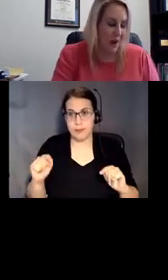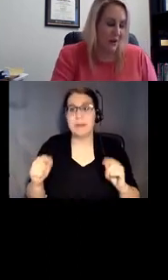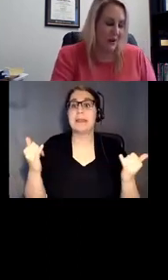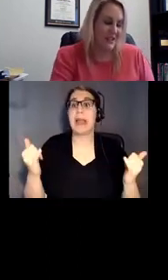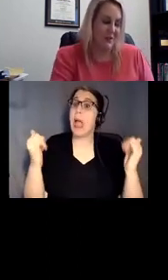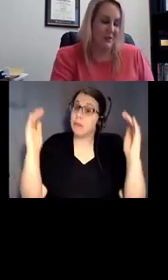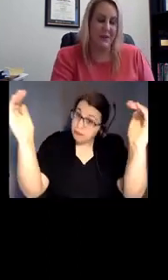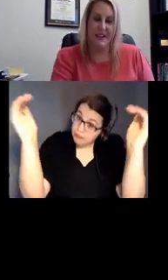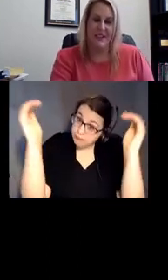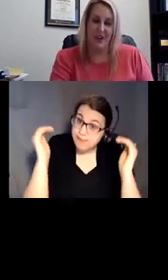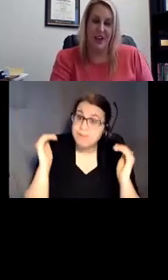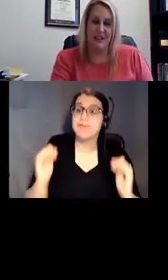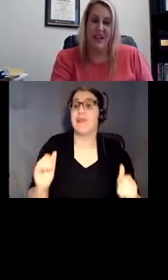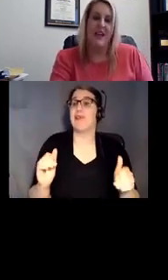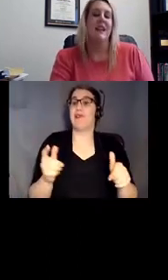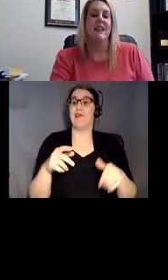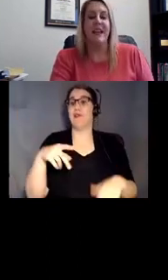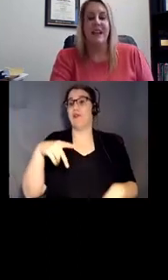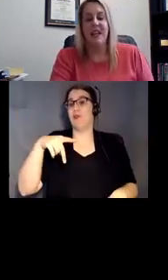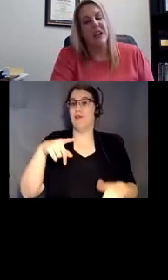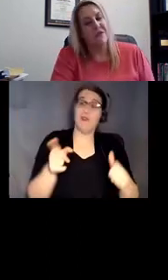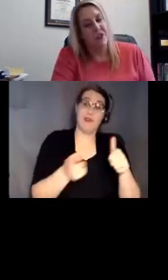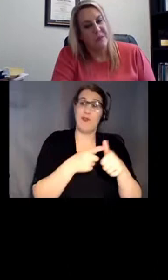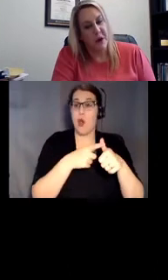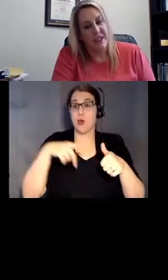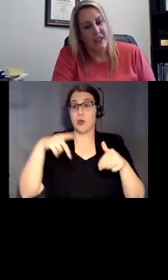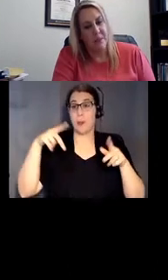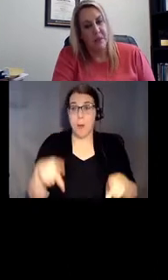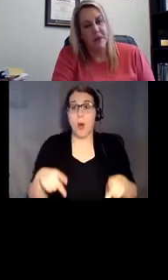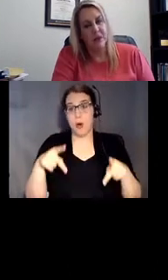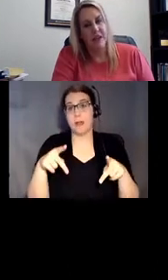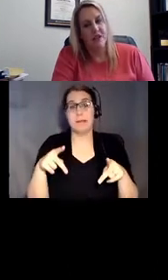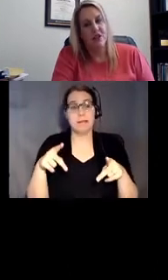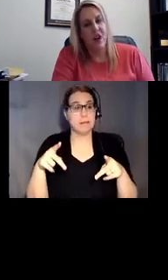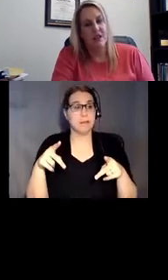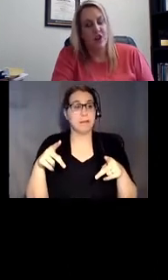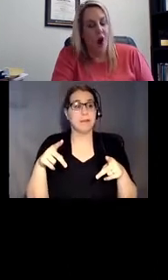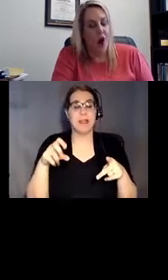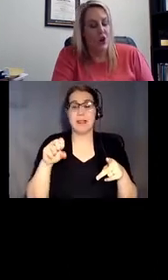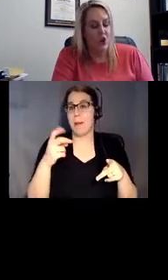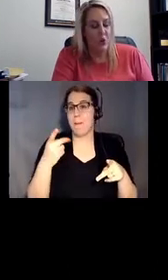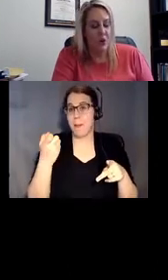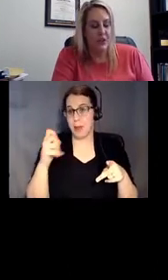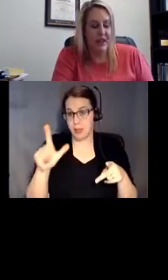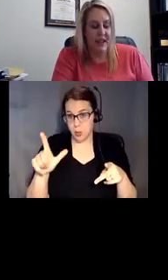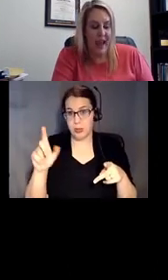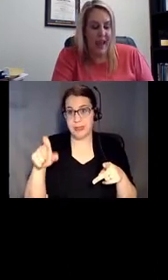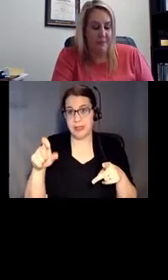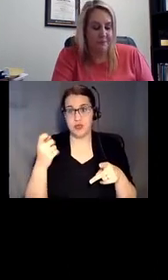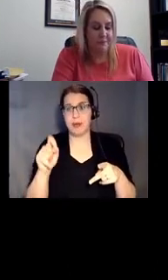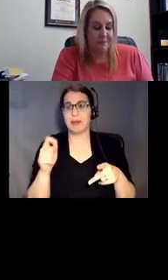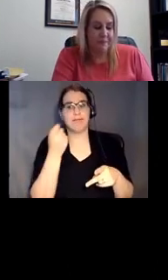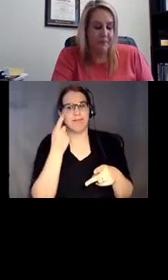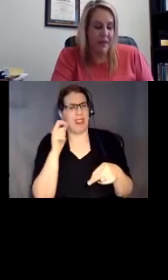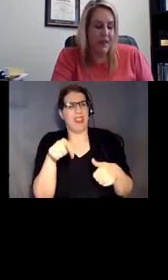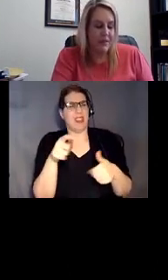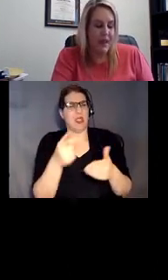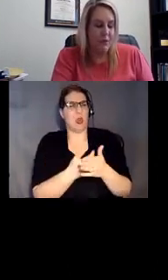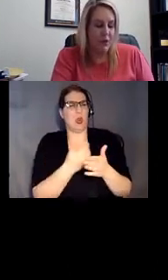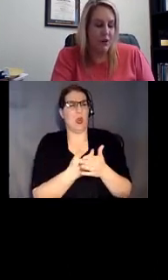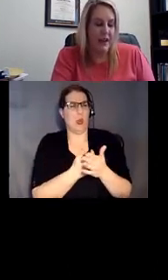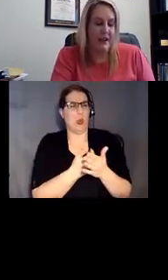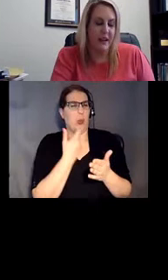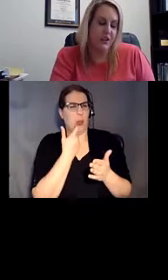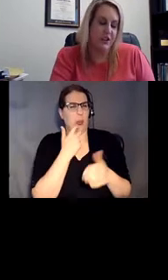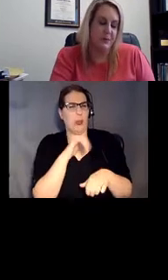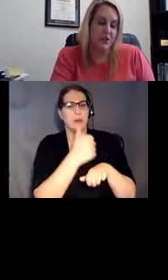first party supplemental needs trusts. Like I said, first party supplemental needs trusts are newer to the game. They